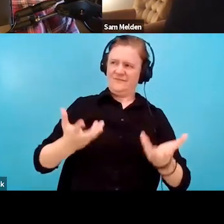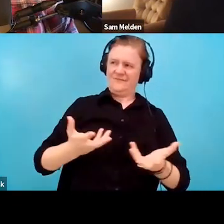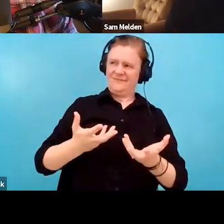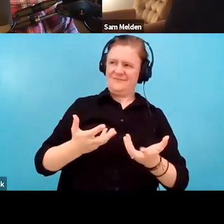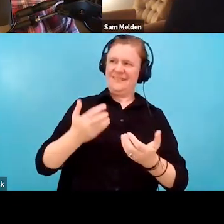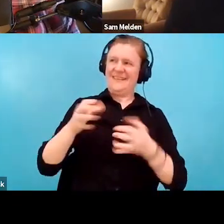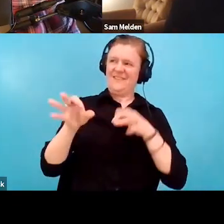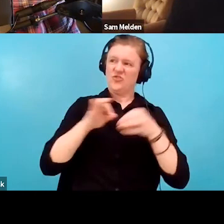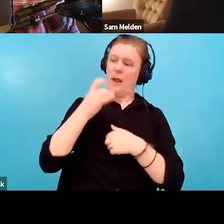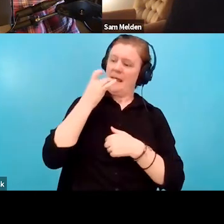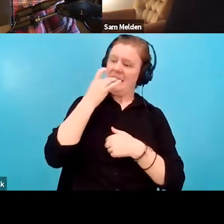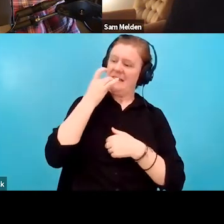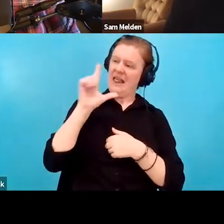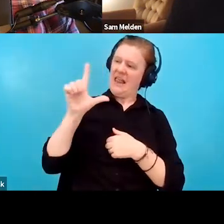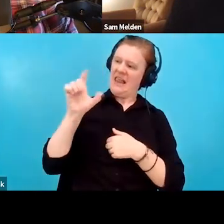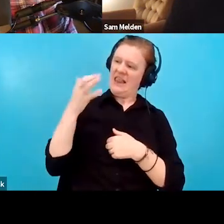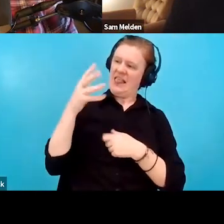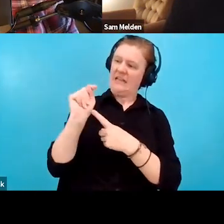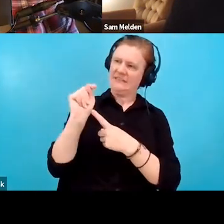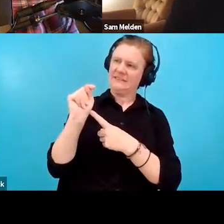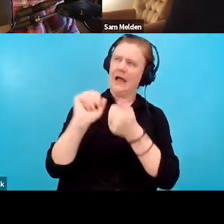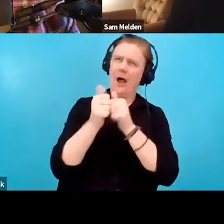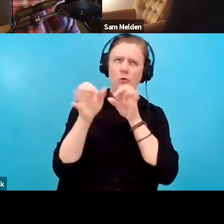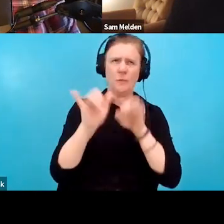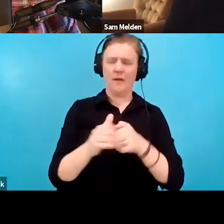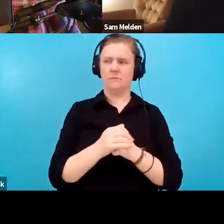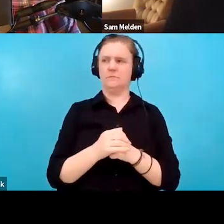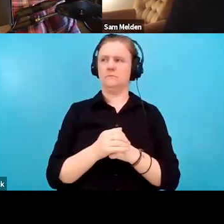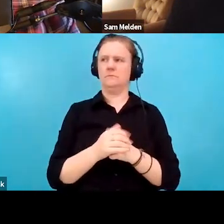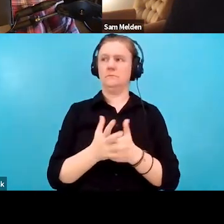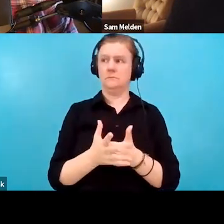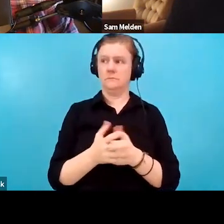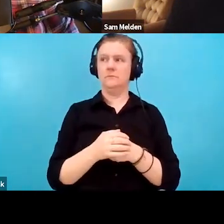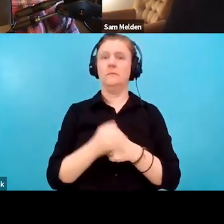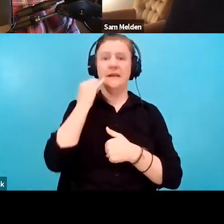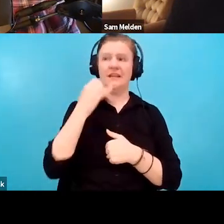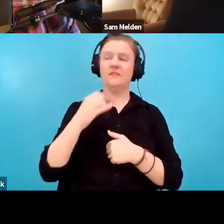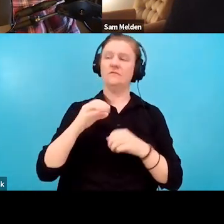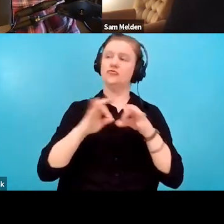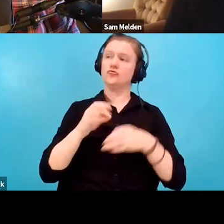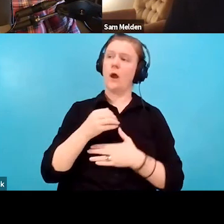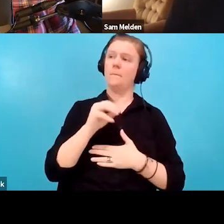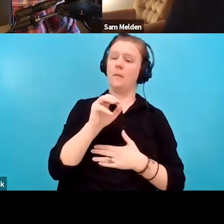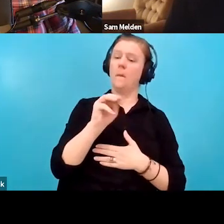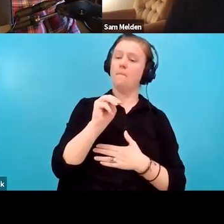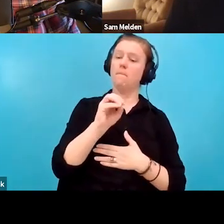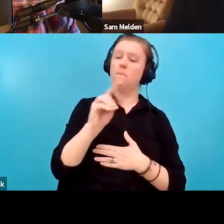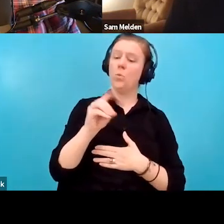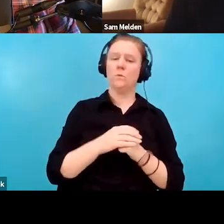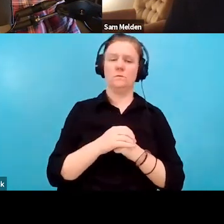can be complex, but you can describe moods, of course, right? This is a warm image. This is an image that